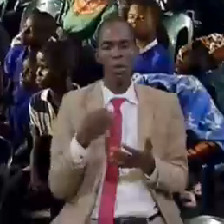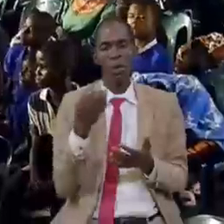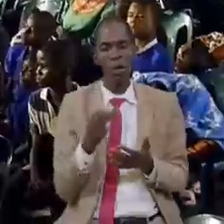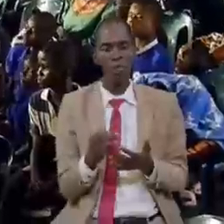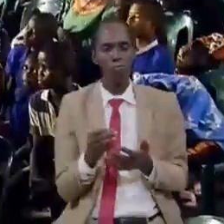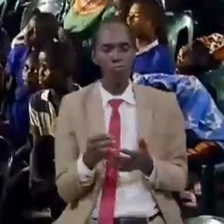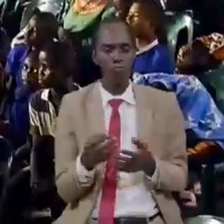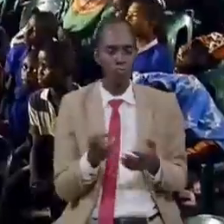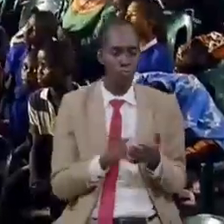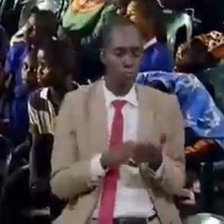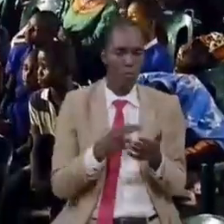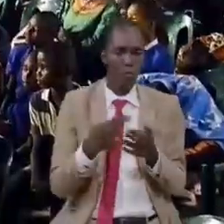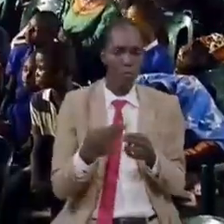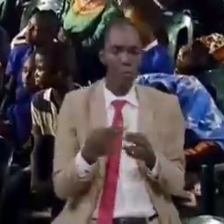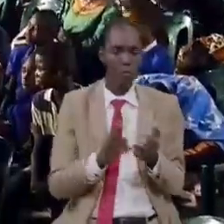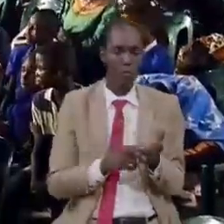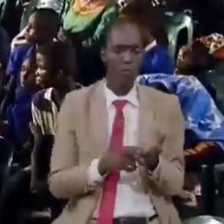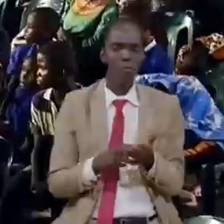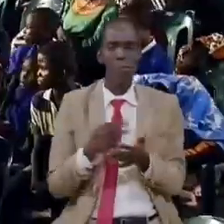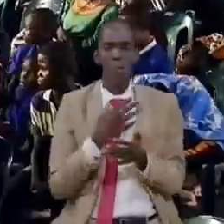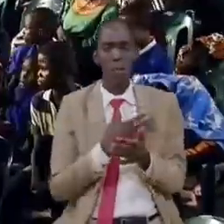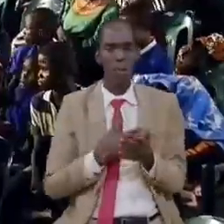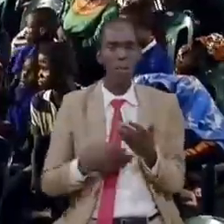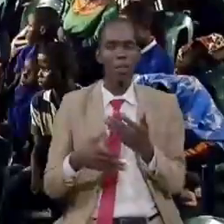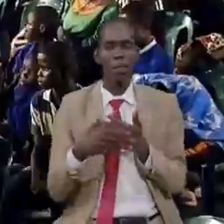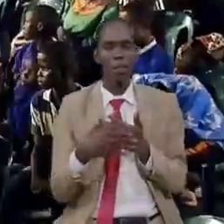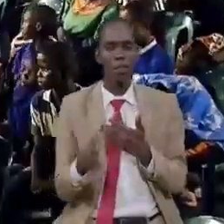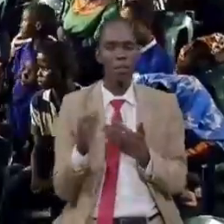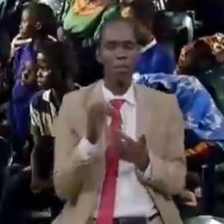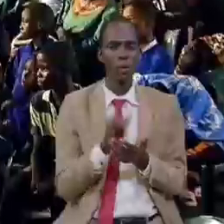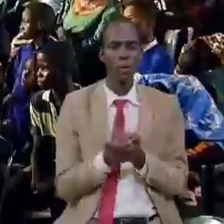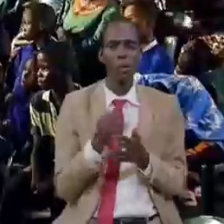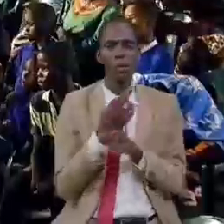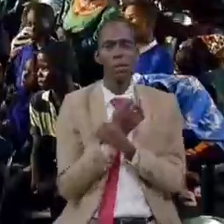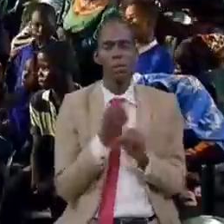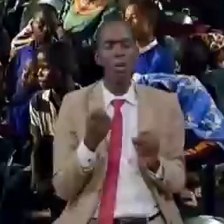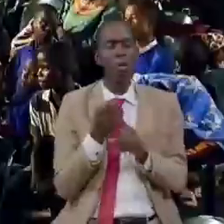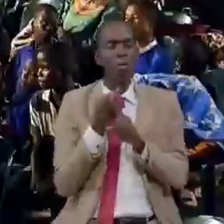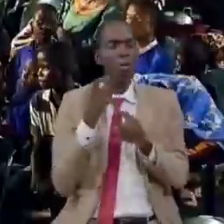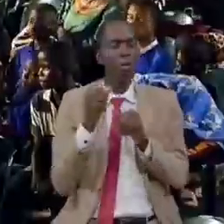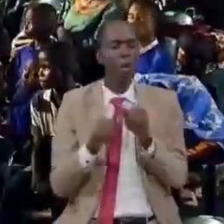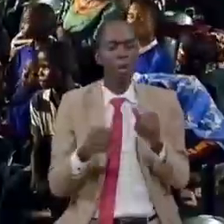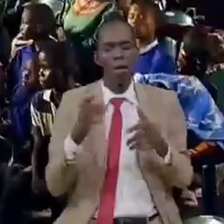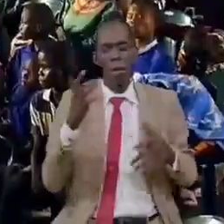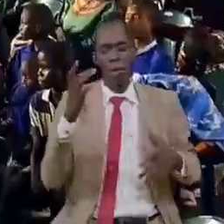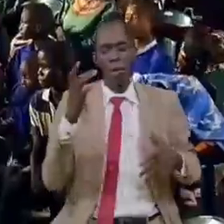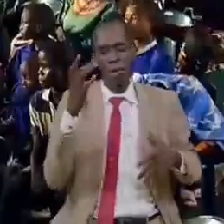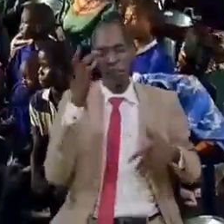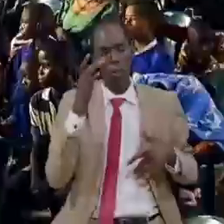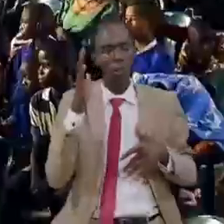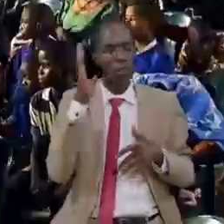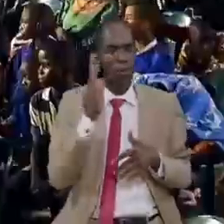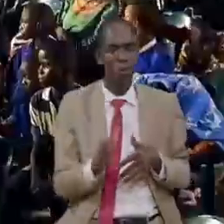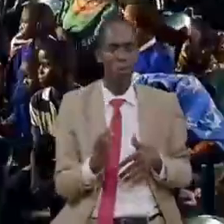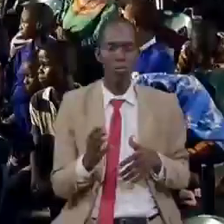all the details. And after that, redemption from every sickness will come upon your life.